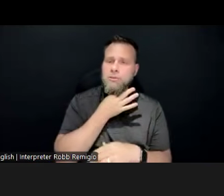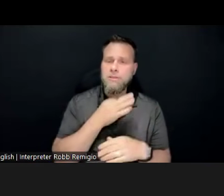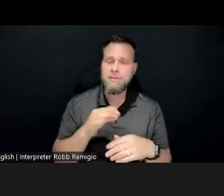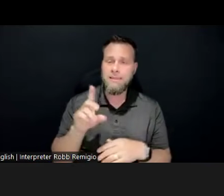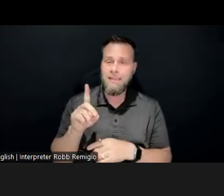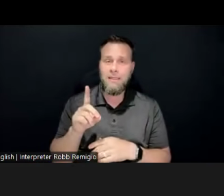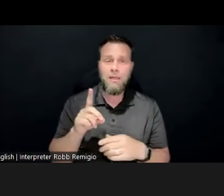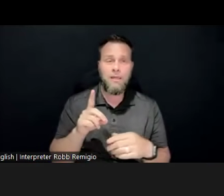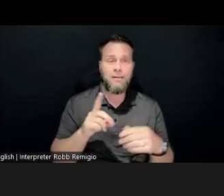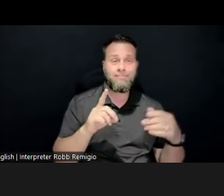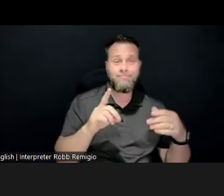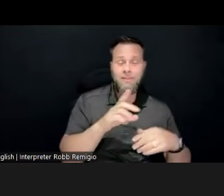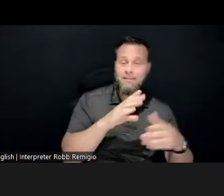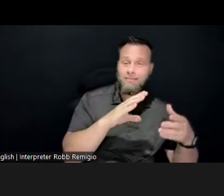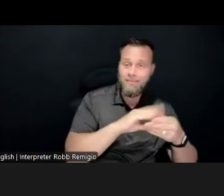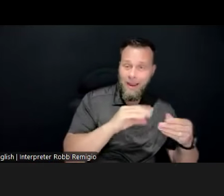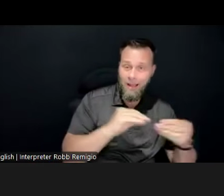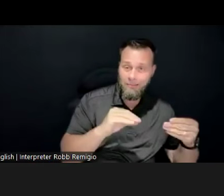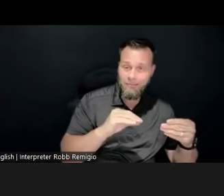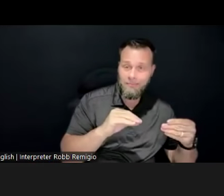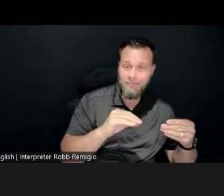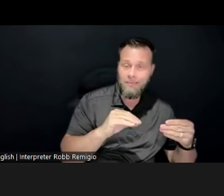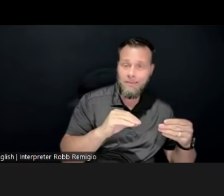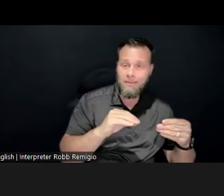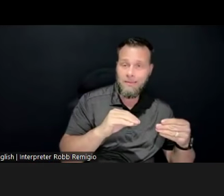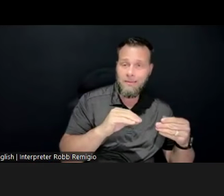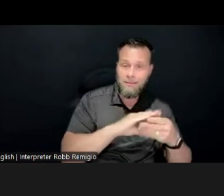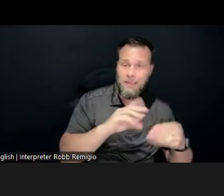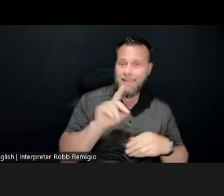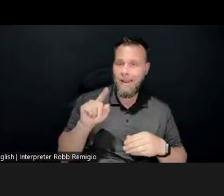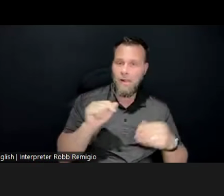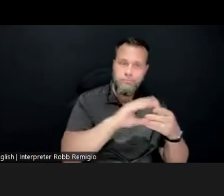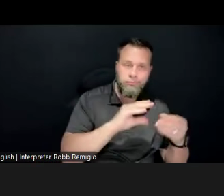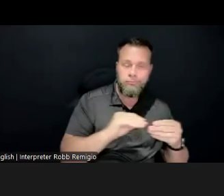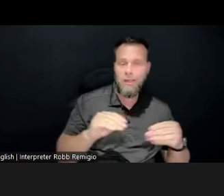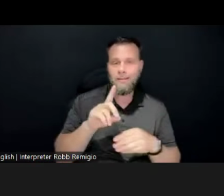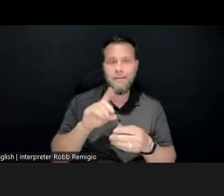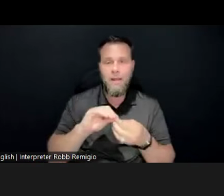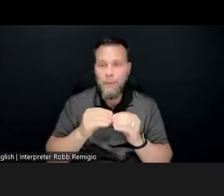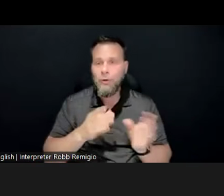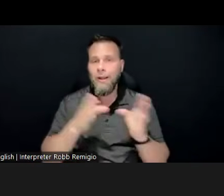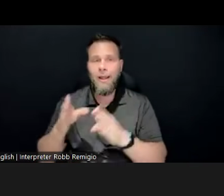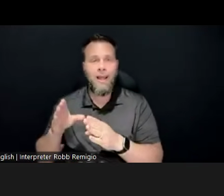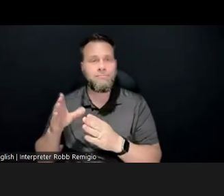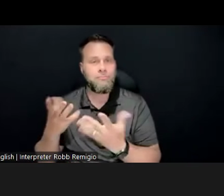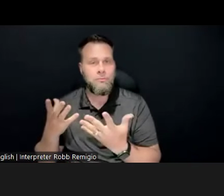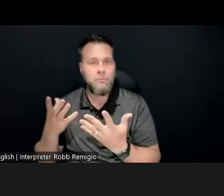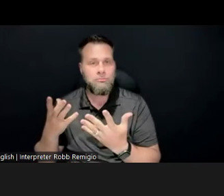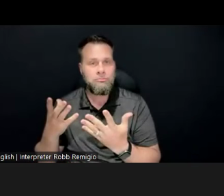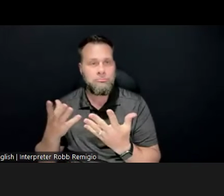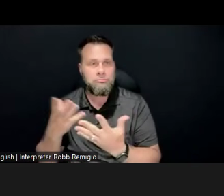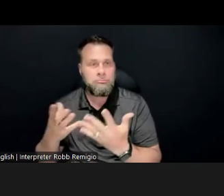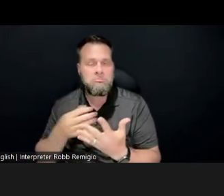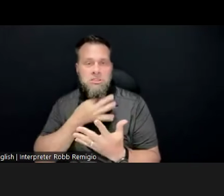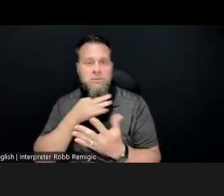with words, and quantitative, data with numbers, data to tell a story? What was that experience like?